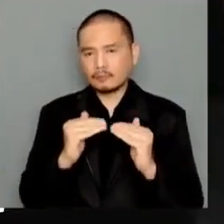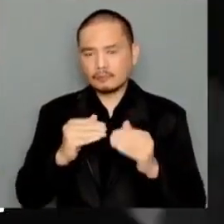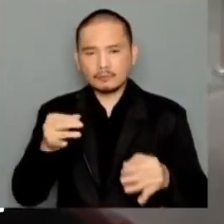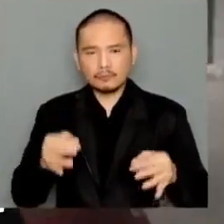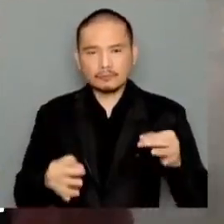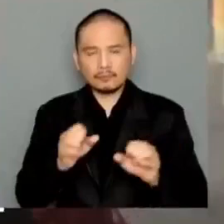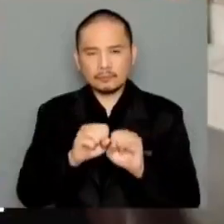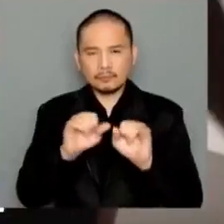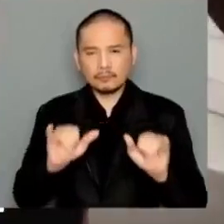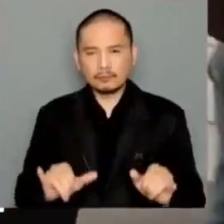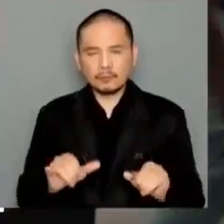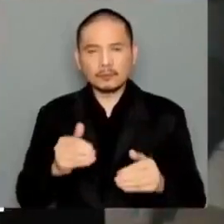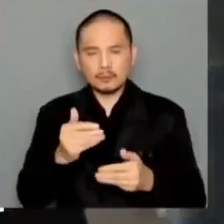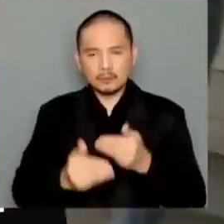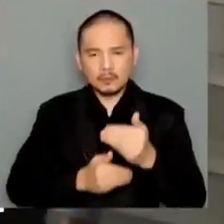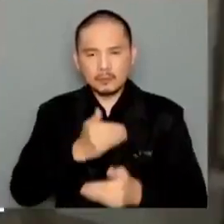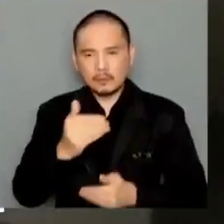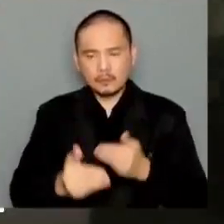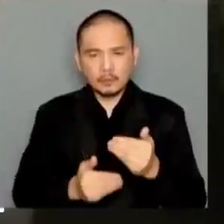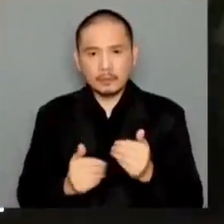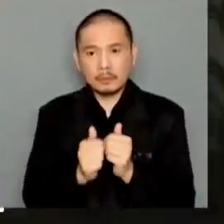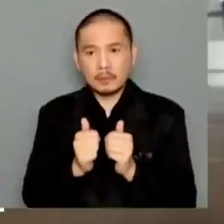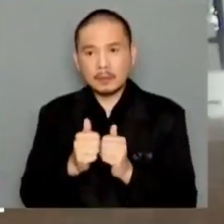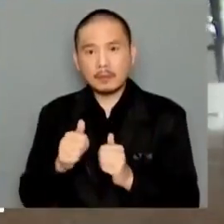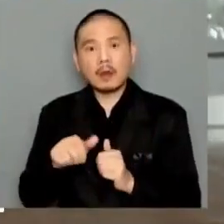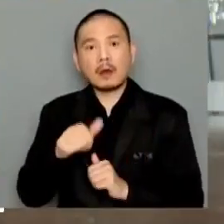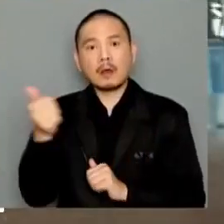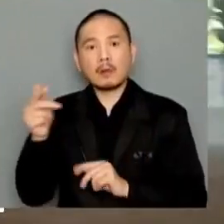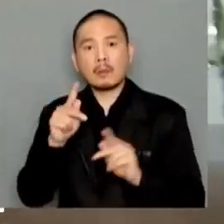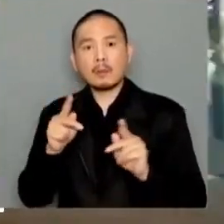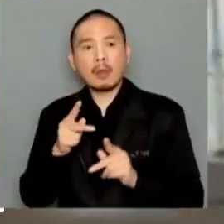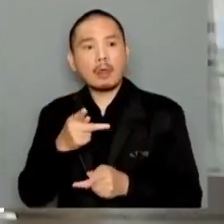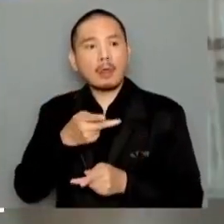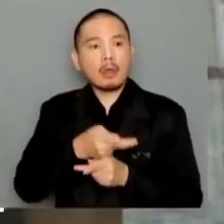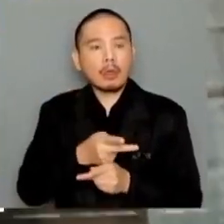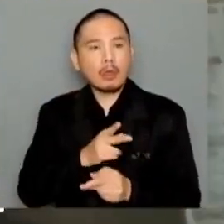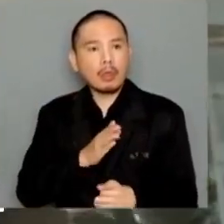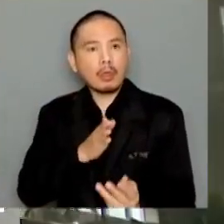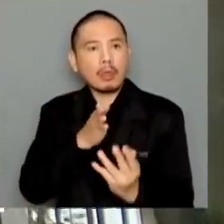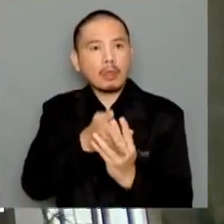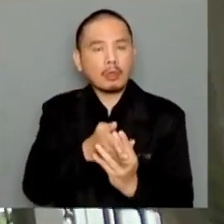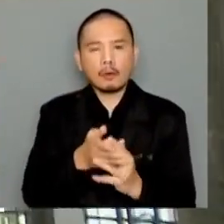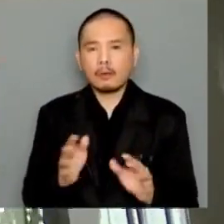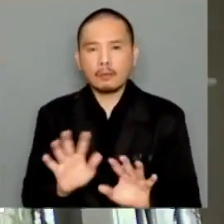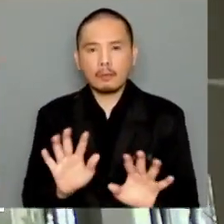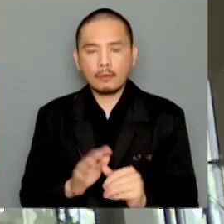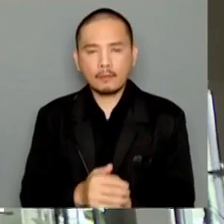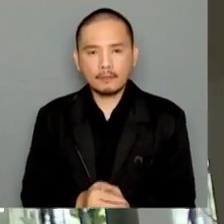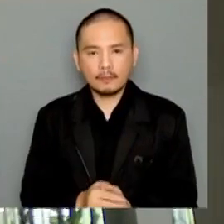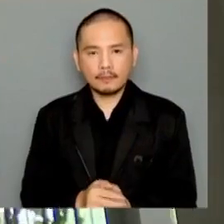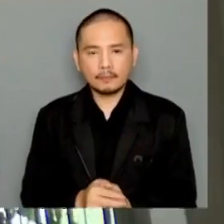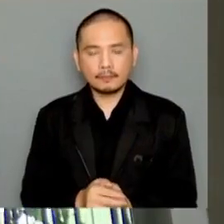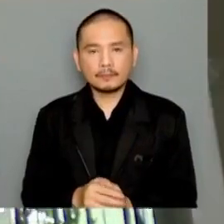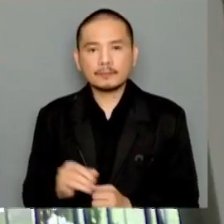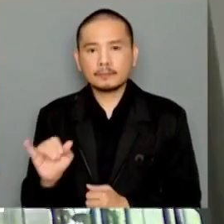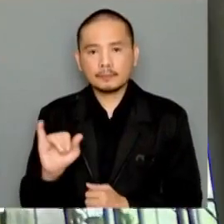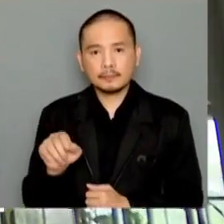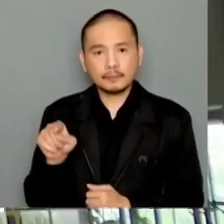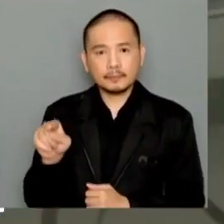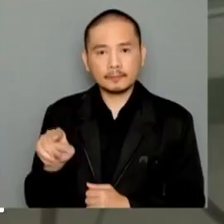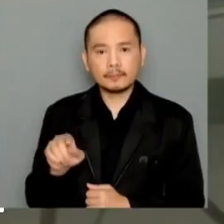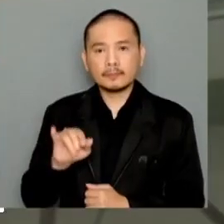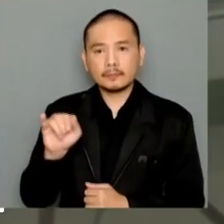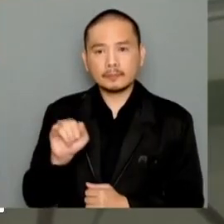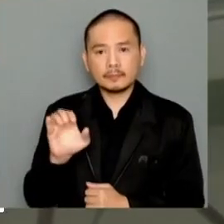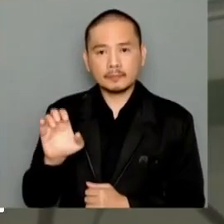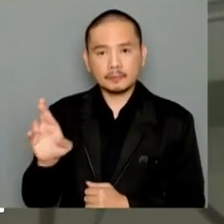in the executive department should interfere. In the same interview, Rica, the president also reiterated his position that he will not